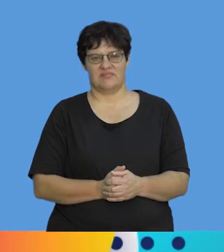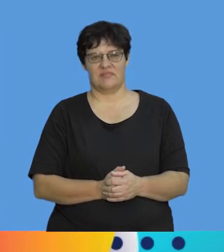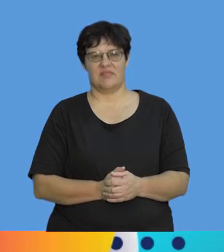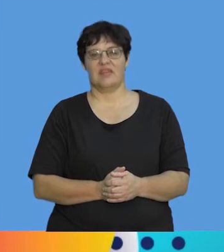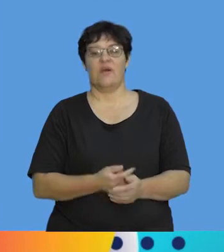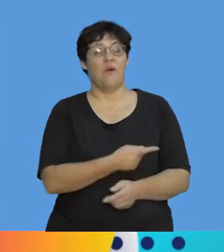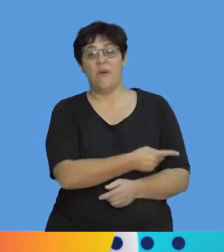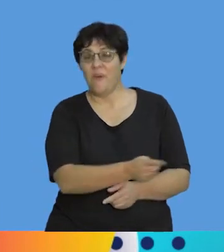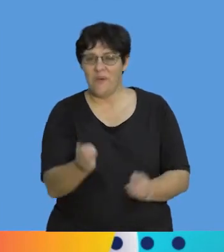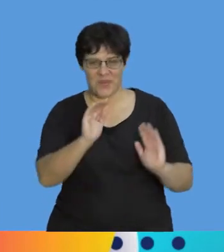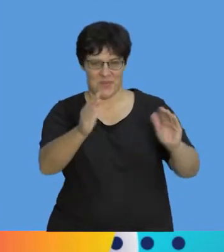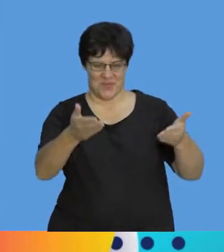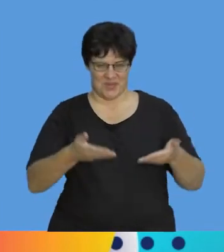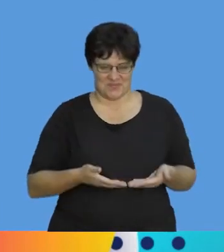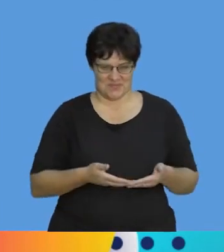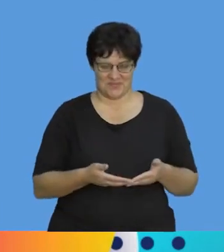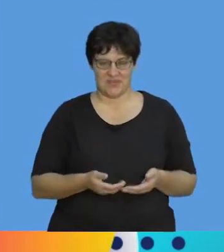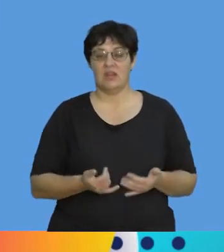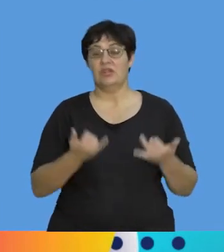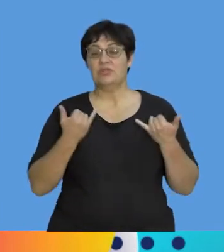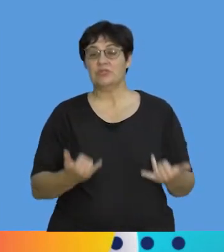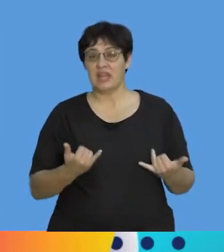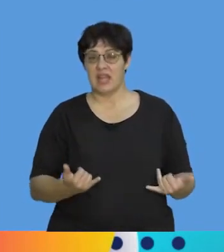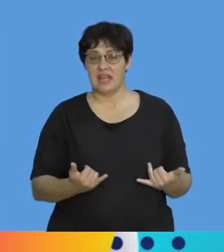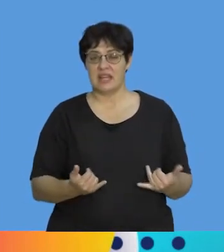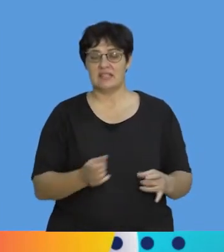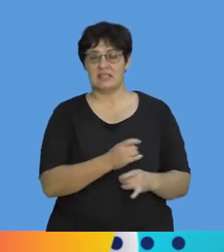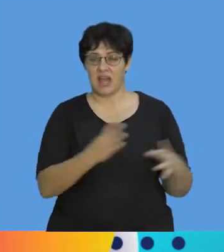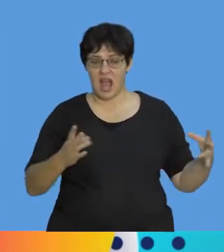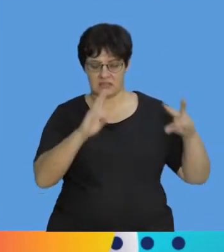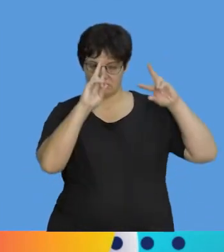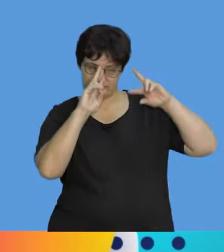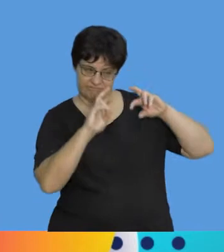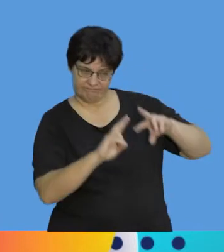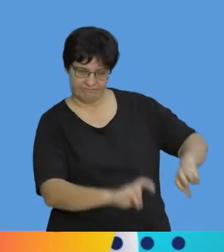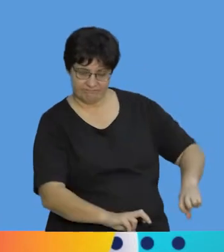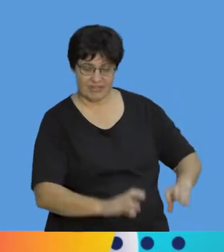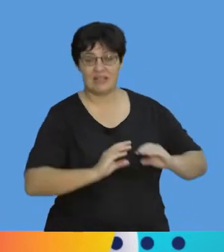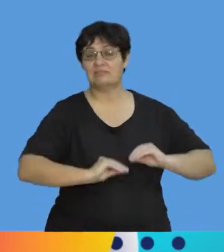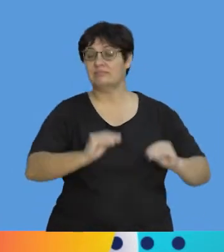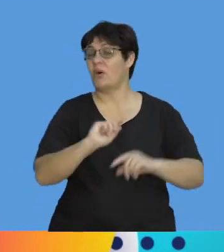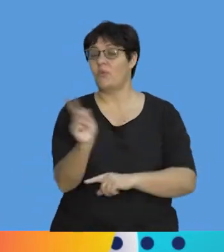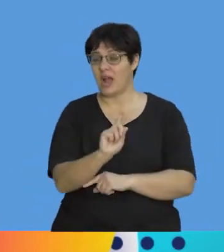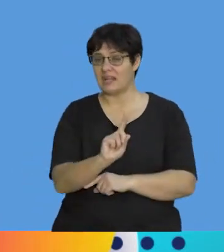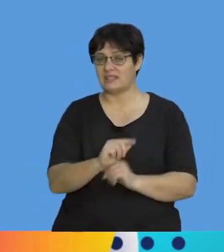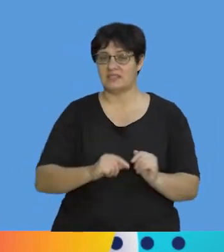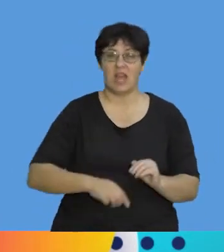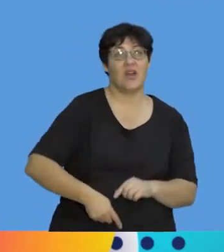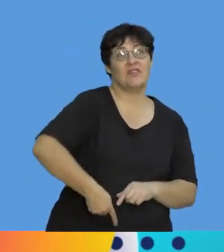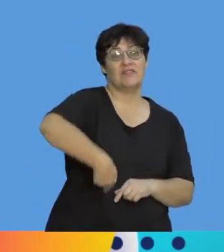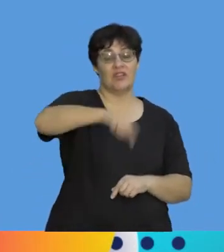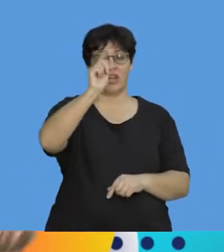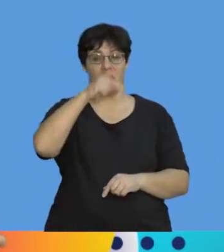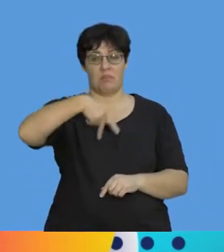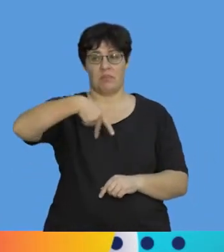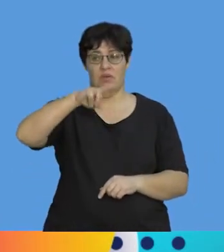Welcome everyone. Today we're starting our investigation or our lessons on vertical projectile motion. We're